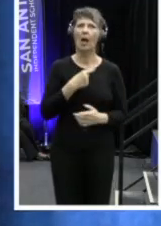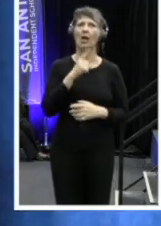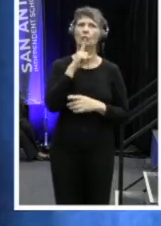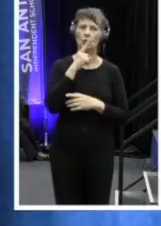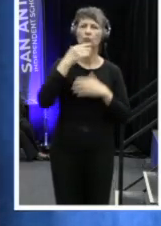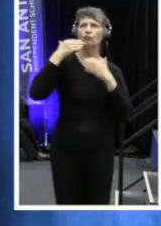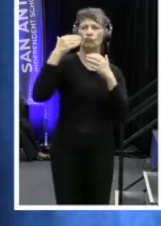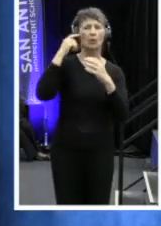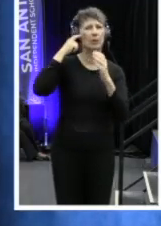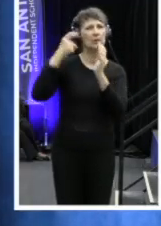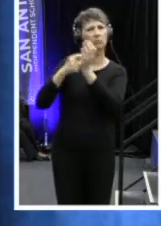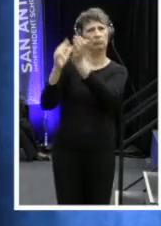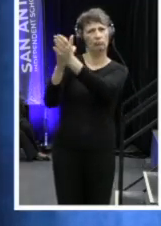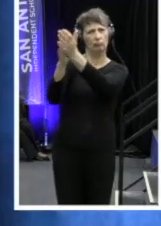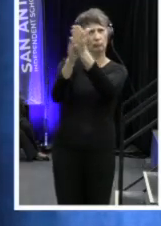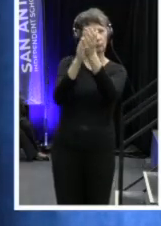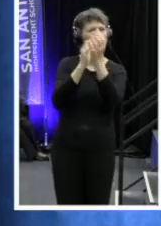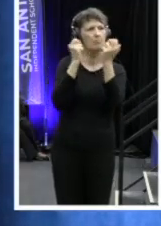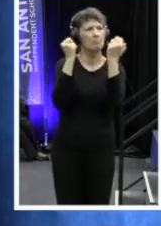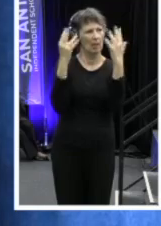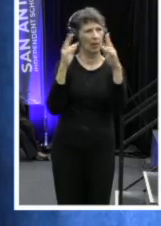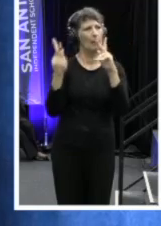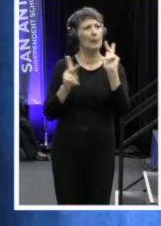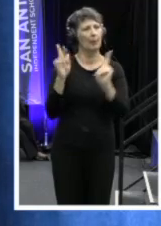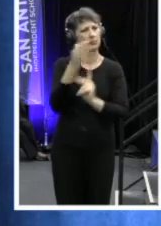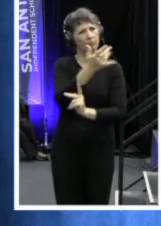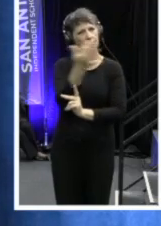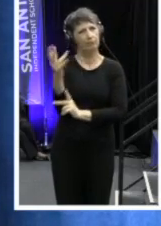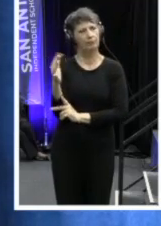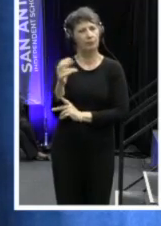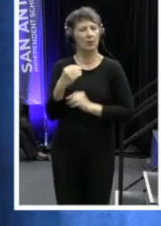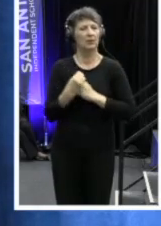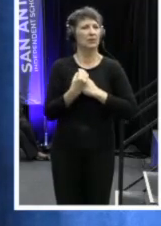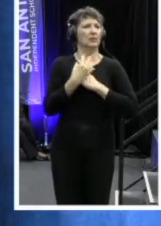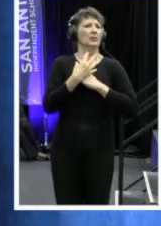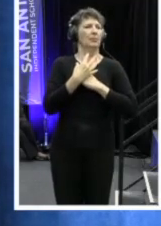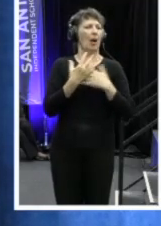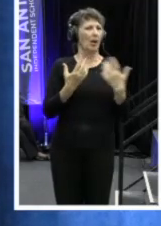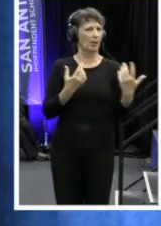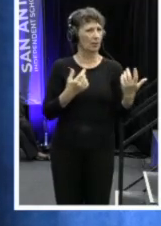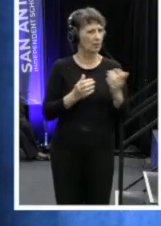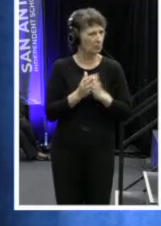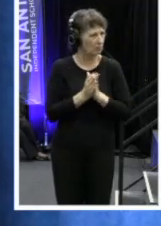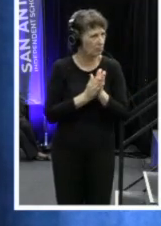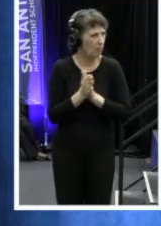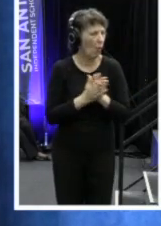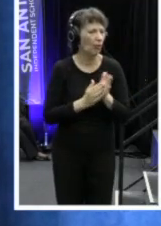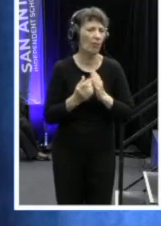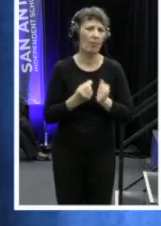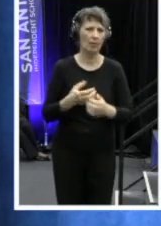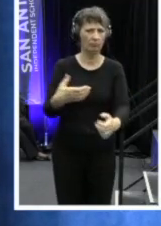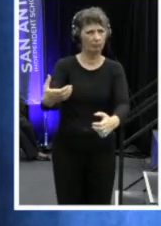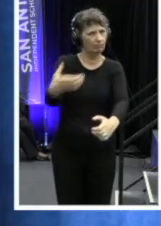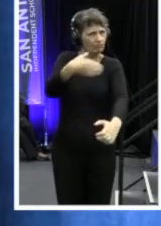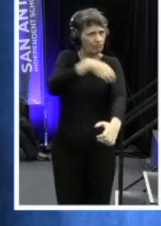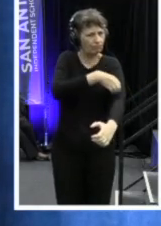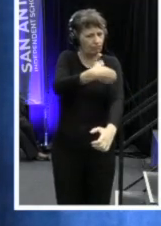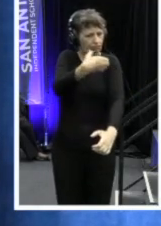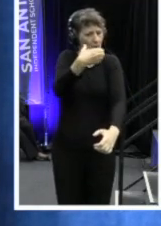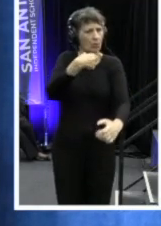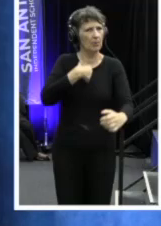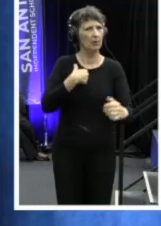gratefully acknowledge that there have been many people who have inspired, motivated, and empowered me to